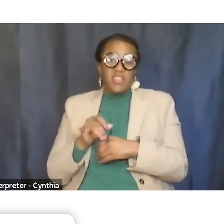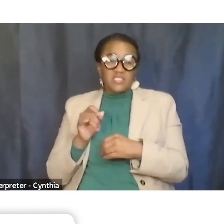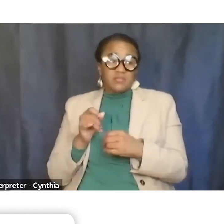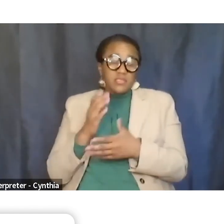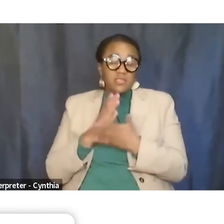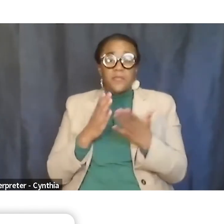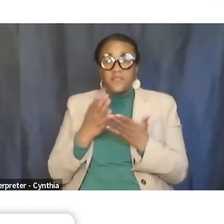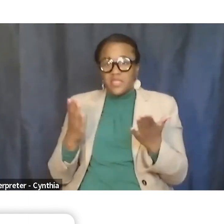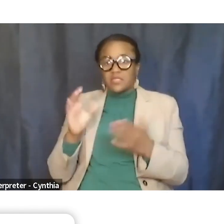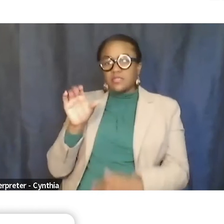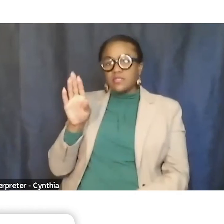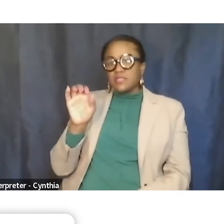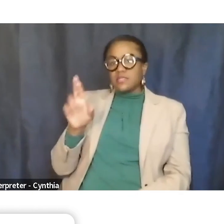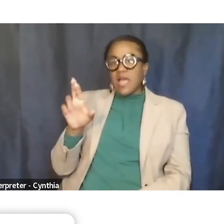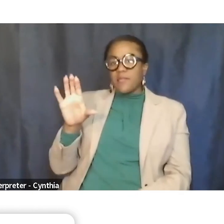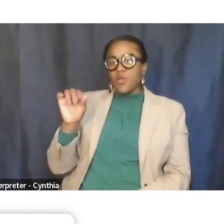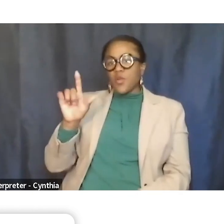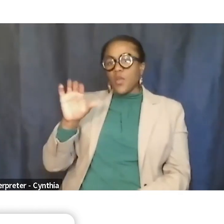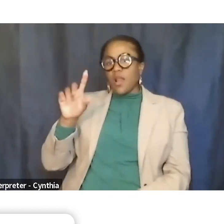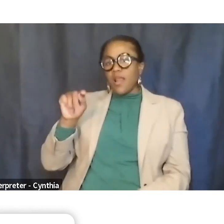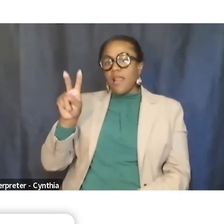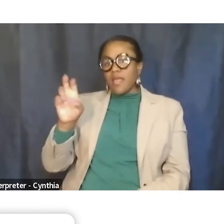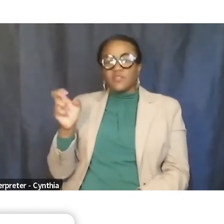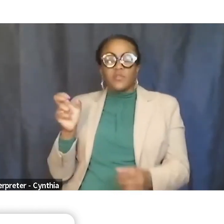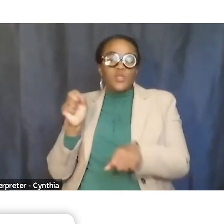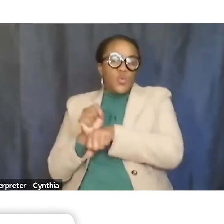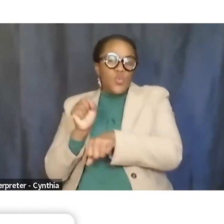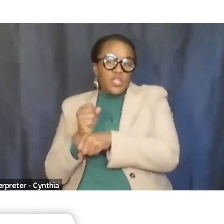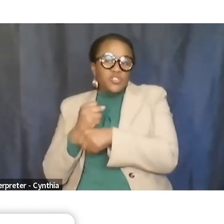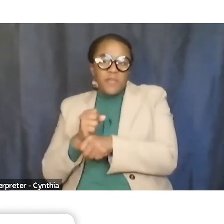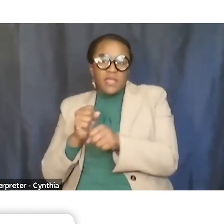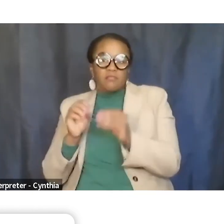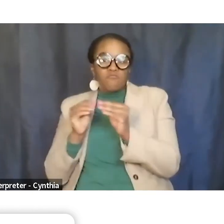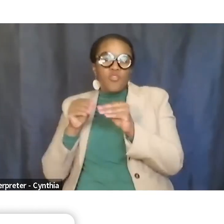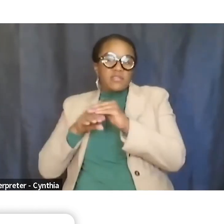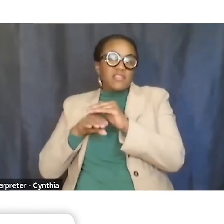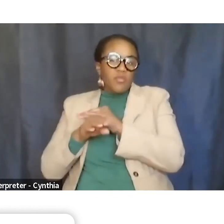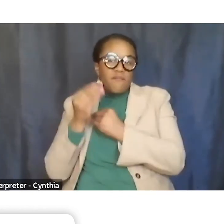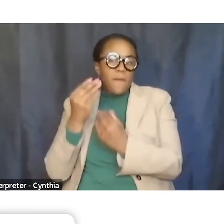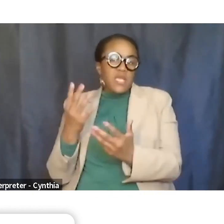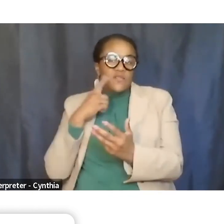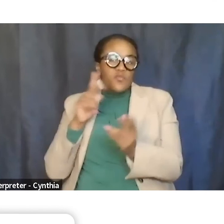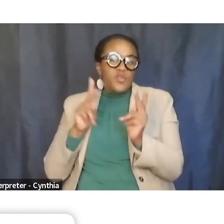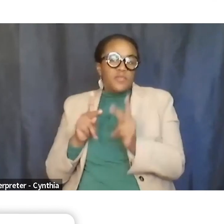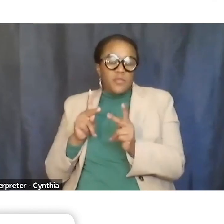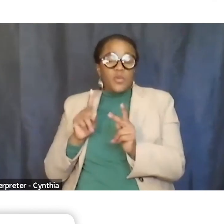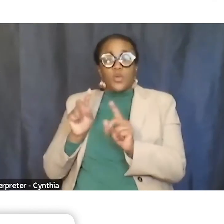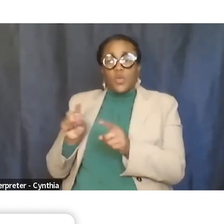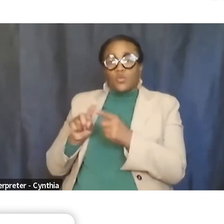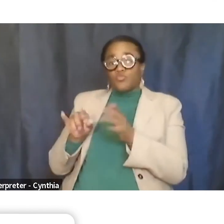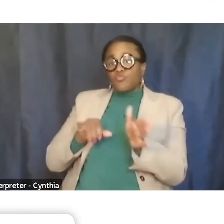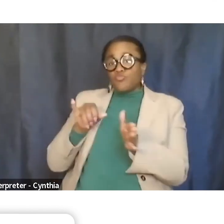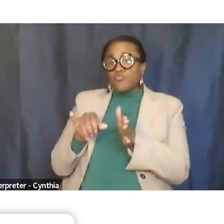Cyber Collective, we are working on programming to make this information more accessible to people. If you go on our YouTube